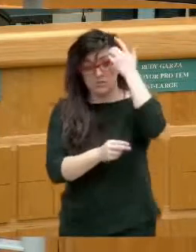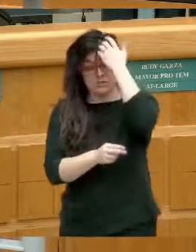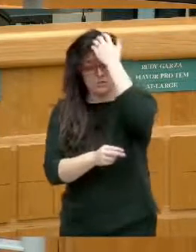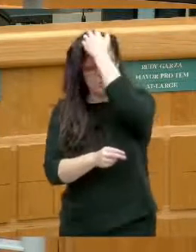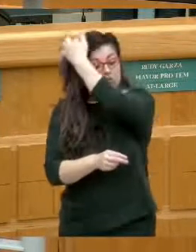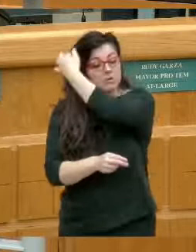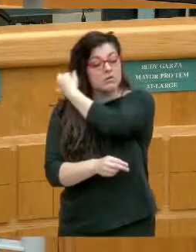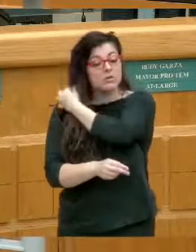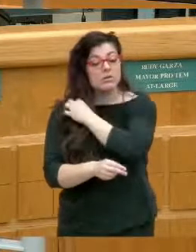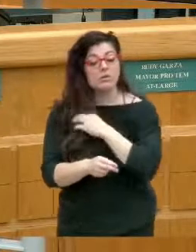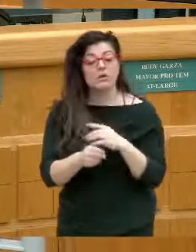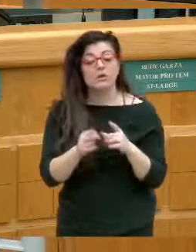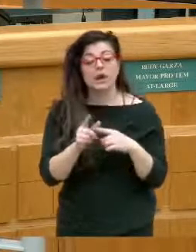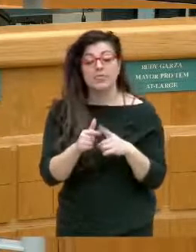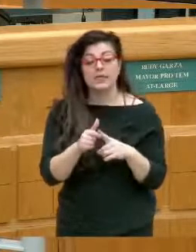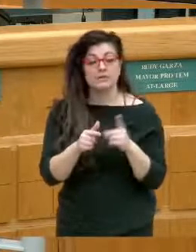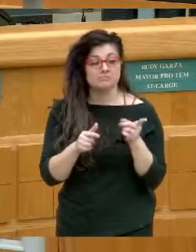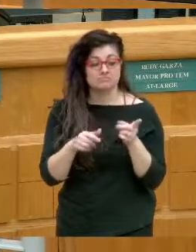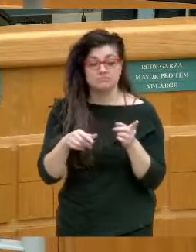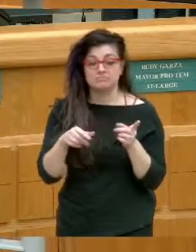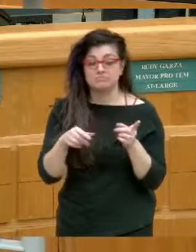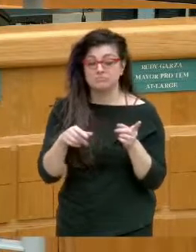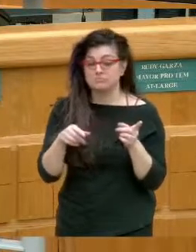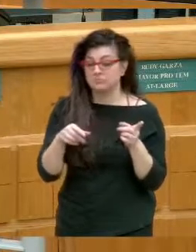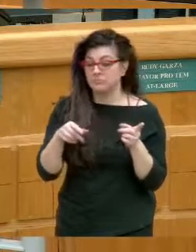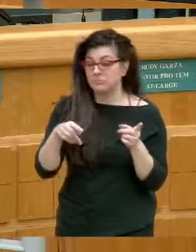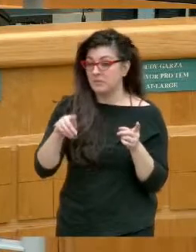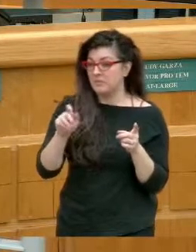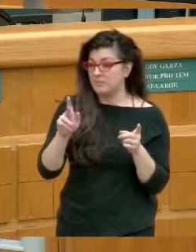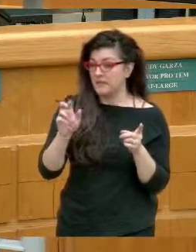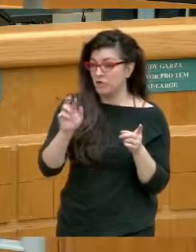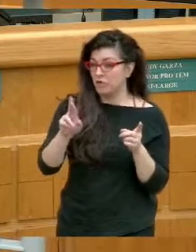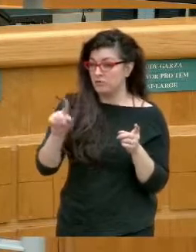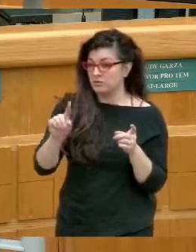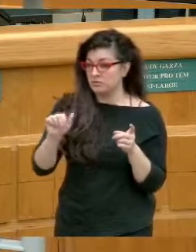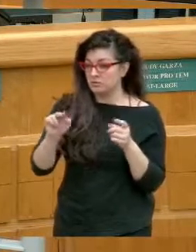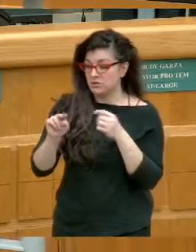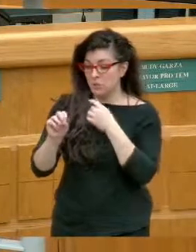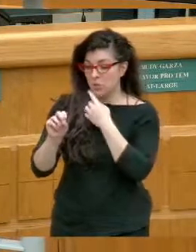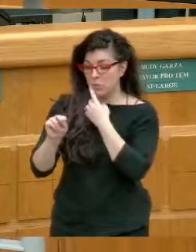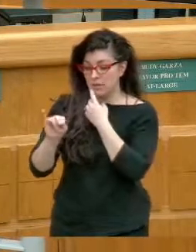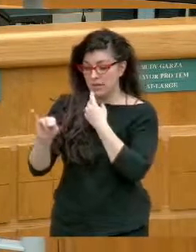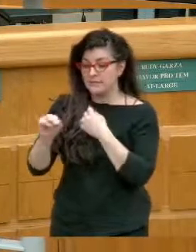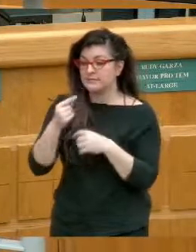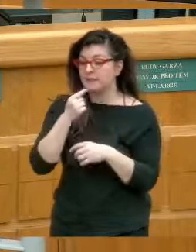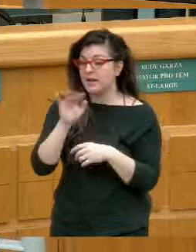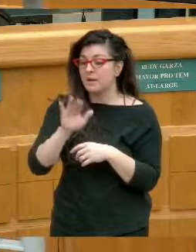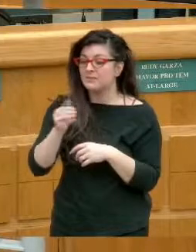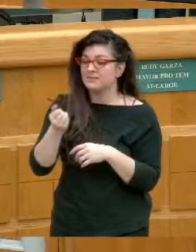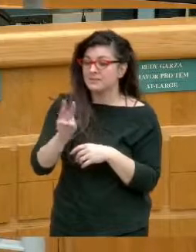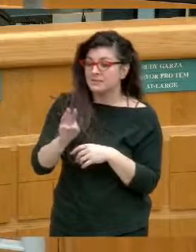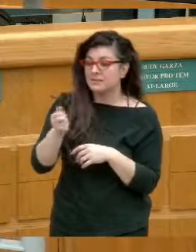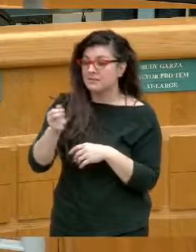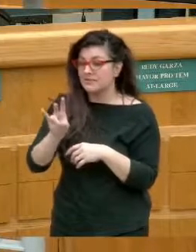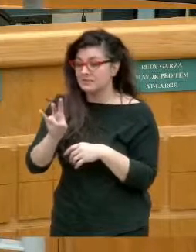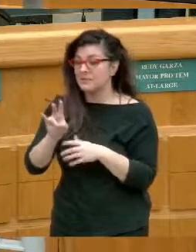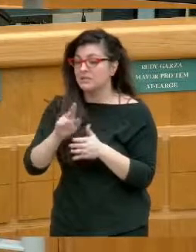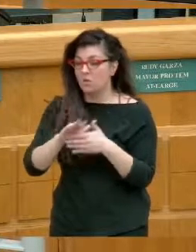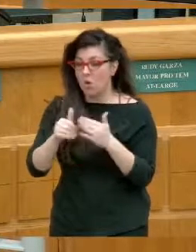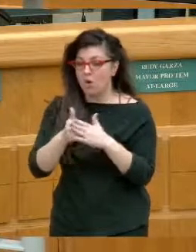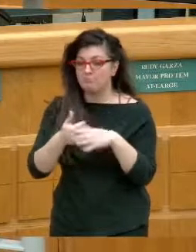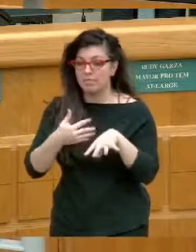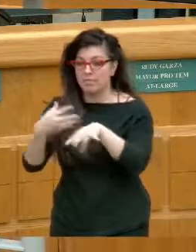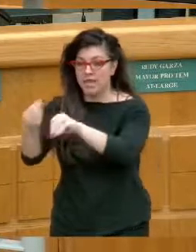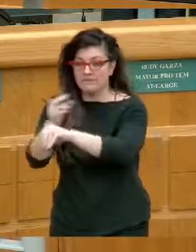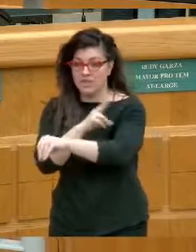upon Manager Zanoni's numbers earlier, that somewhere around 16 or 17 of them were also